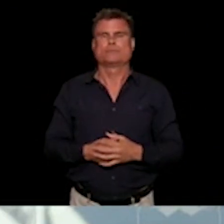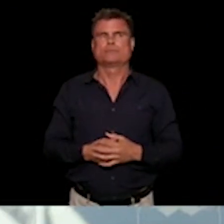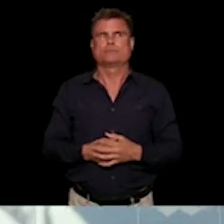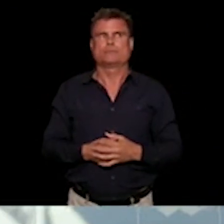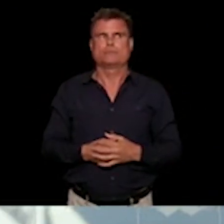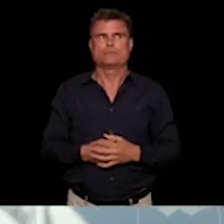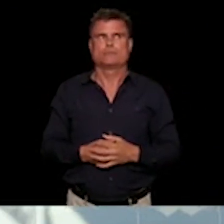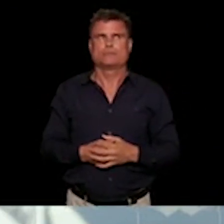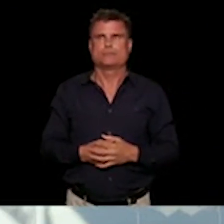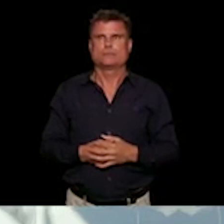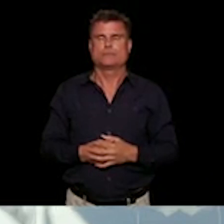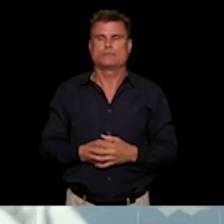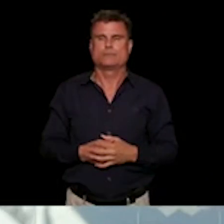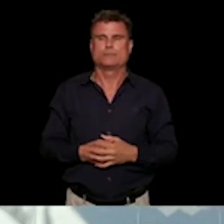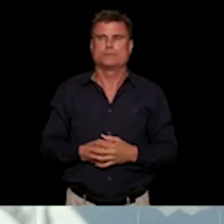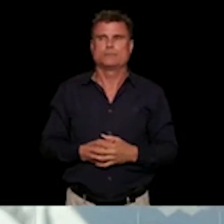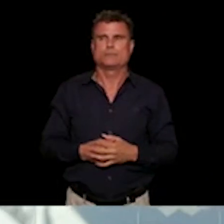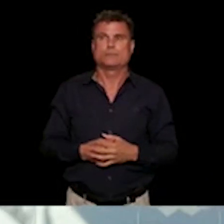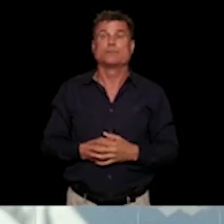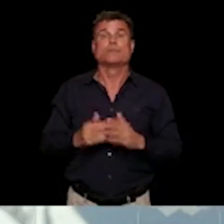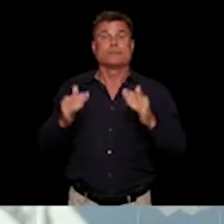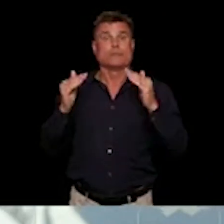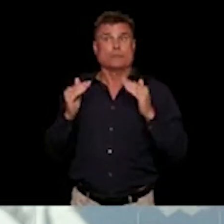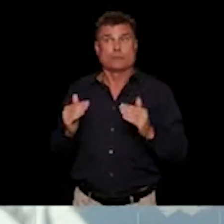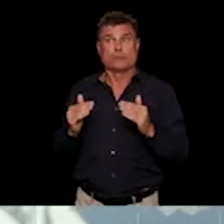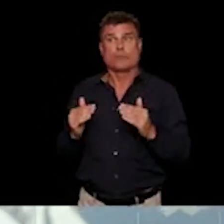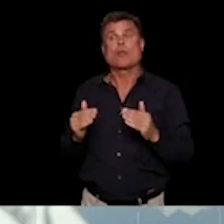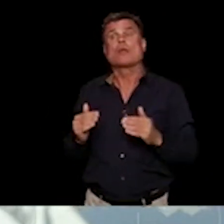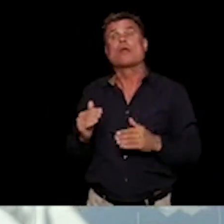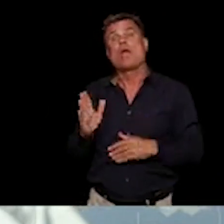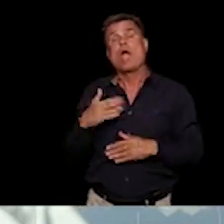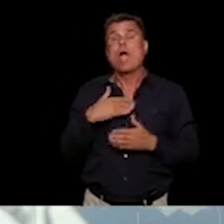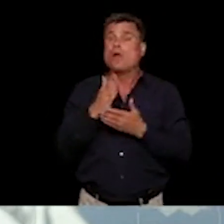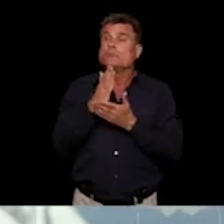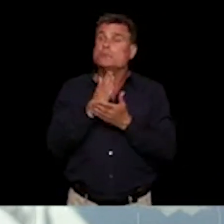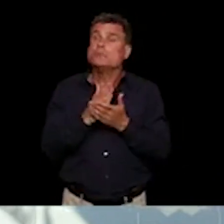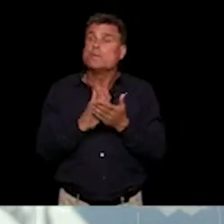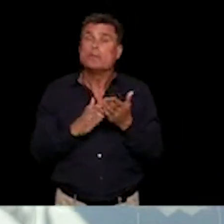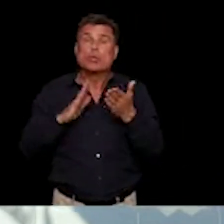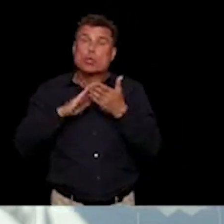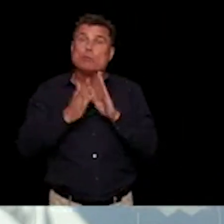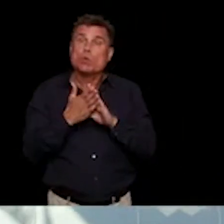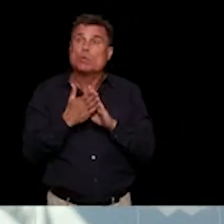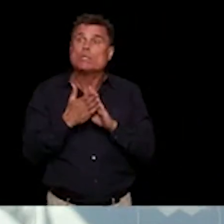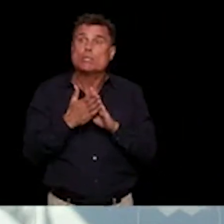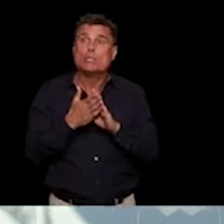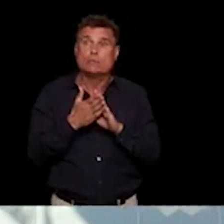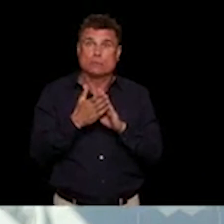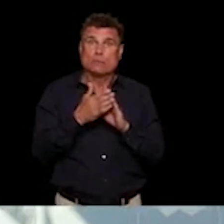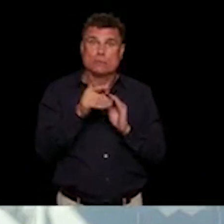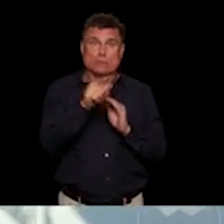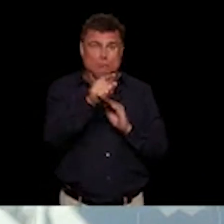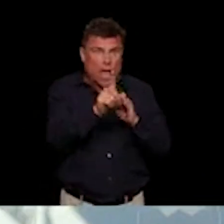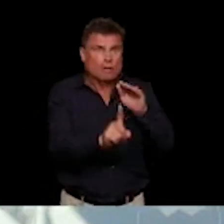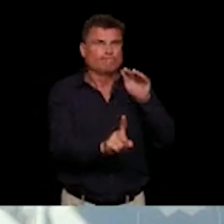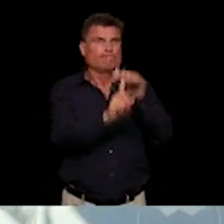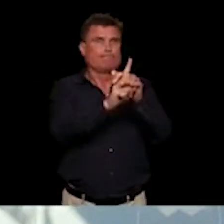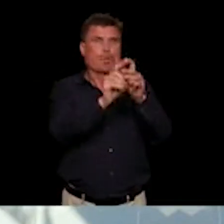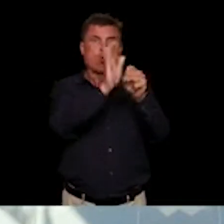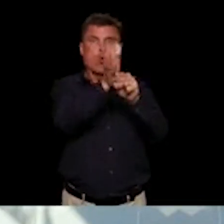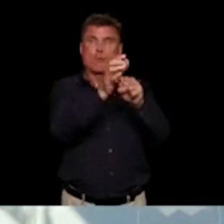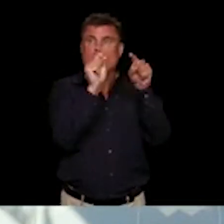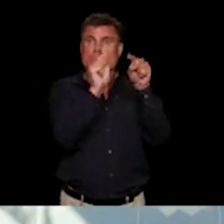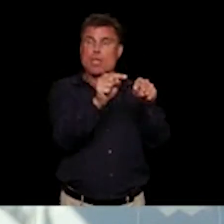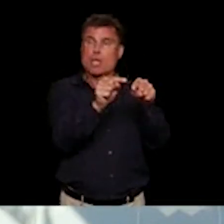food processing. And we've seen that with a series of relatively large outbreaks in food processing plants, and more recently